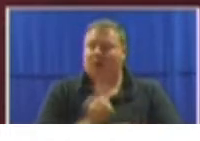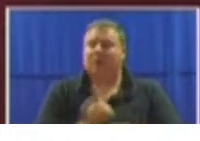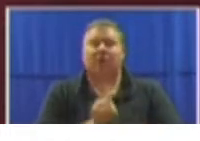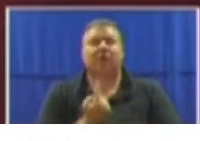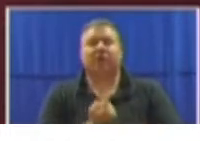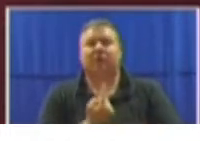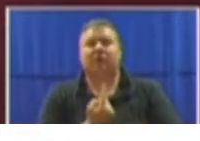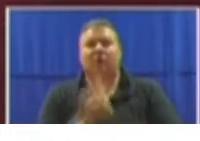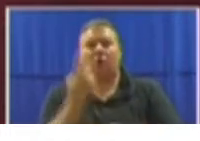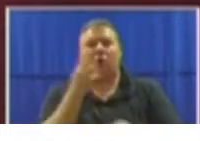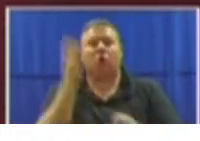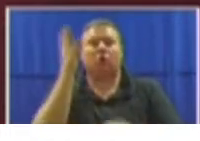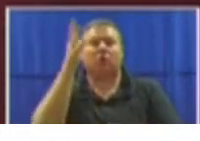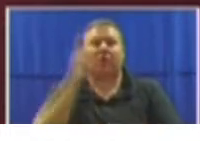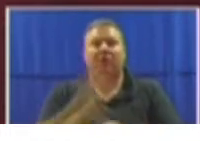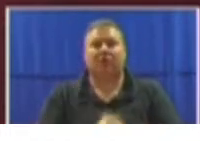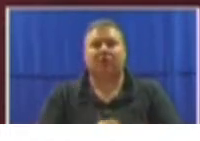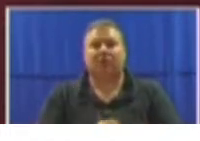Speaker,